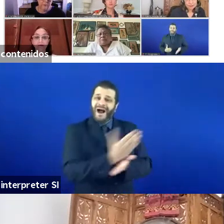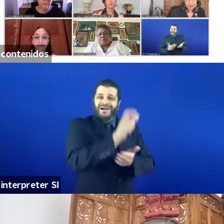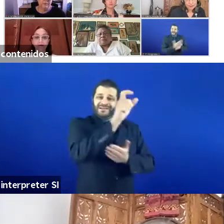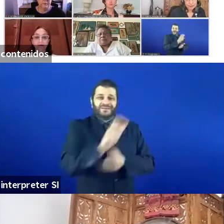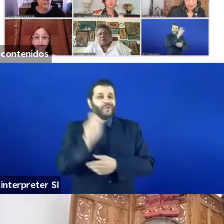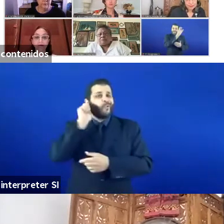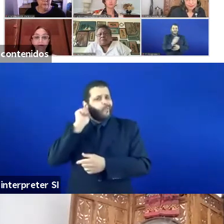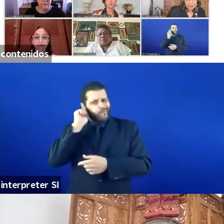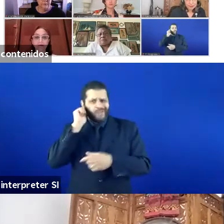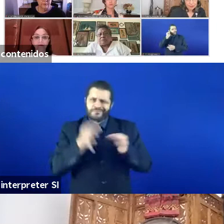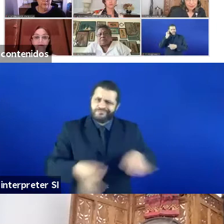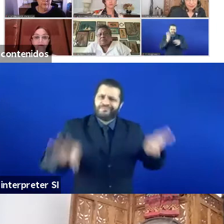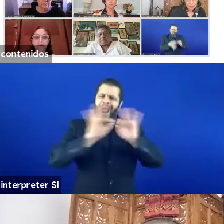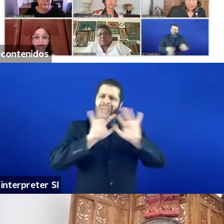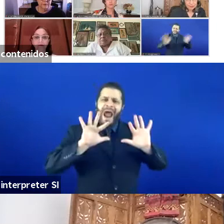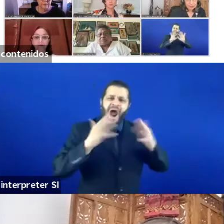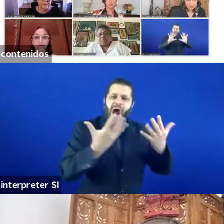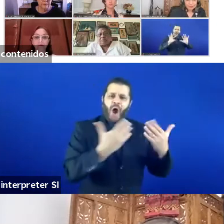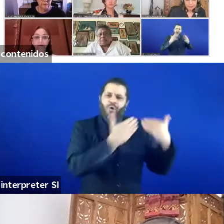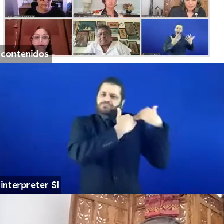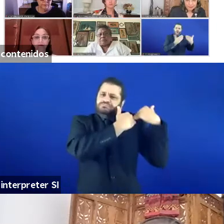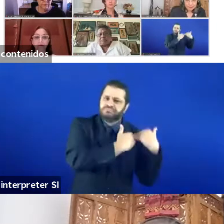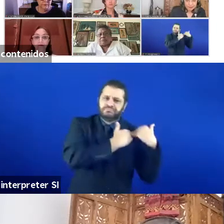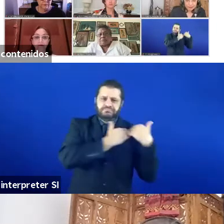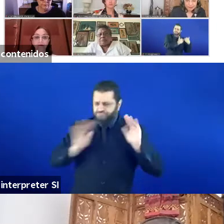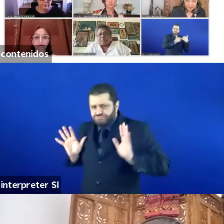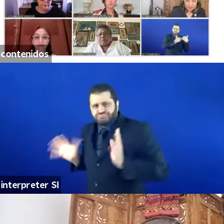to respond to a crisis where there is political will.